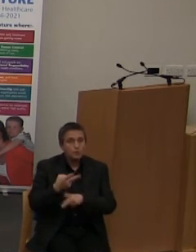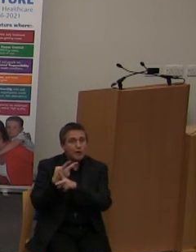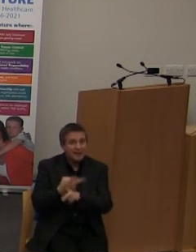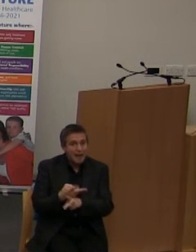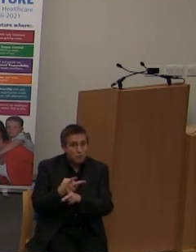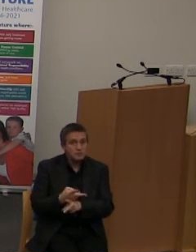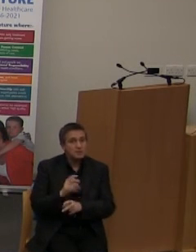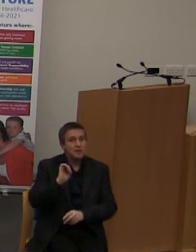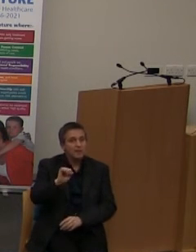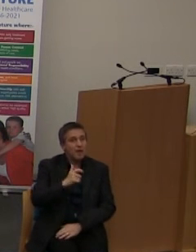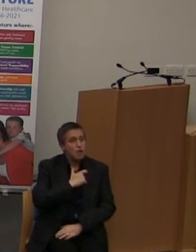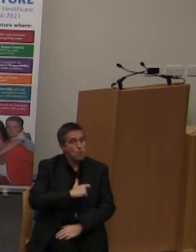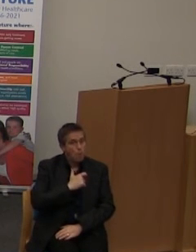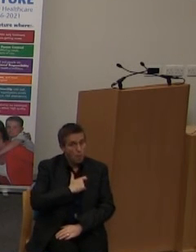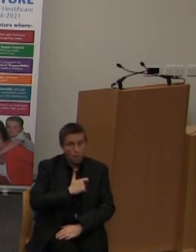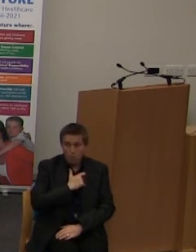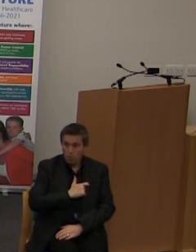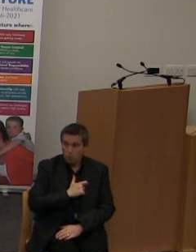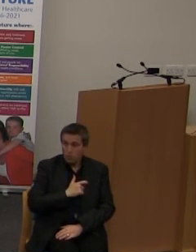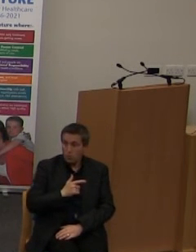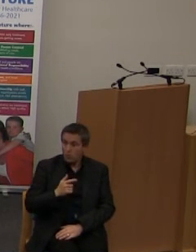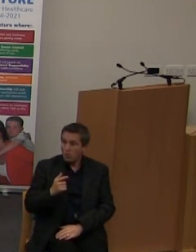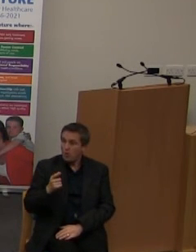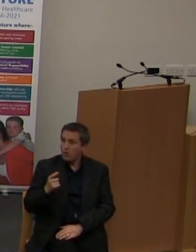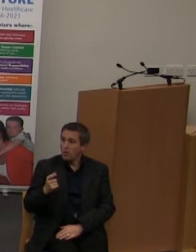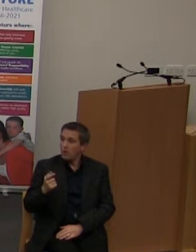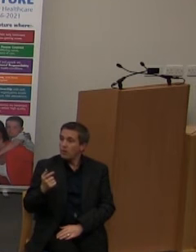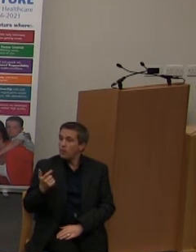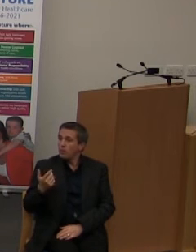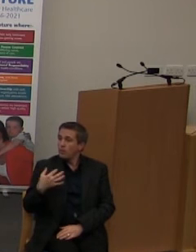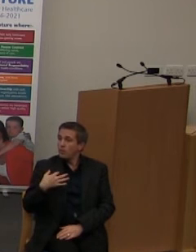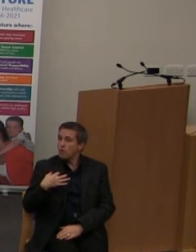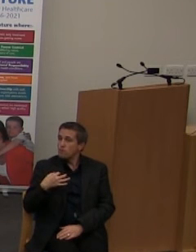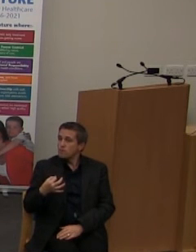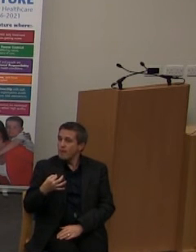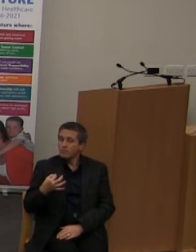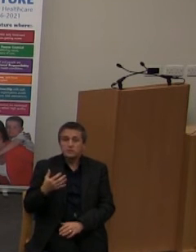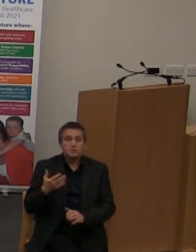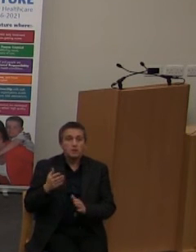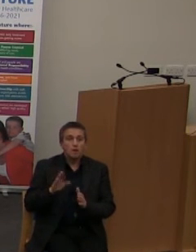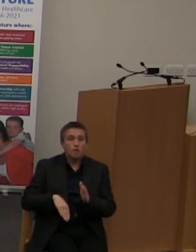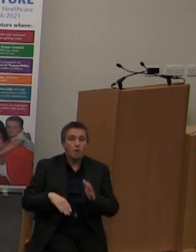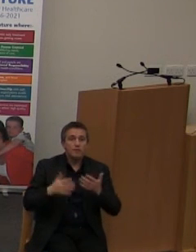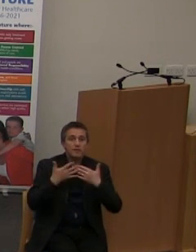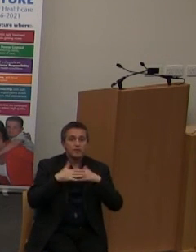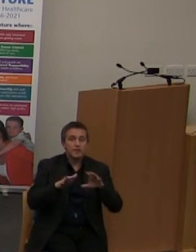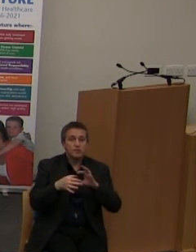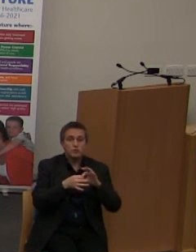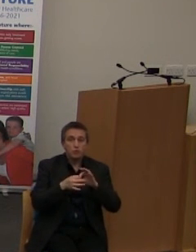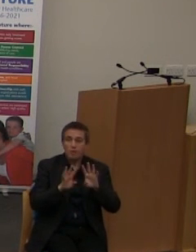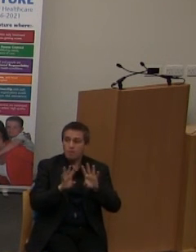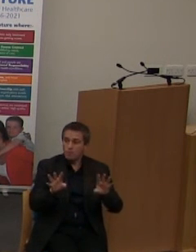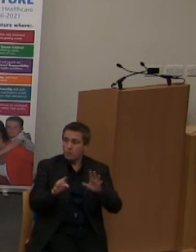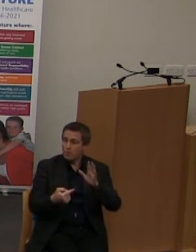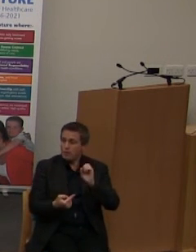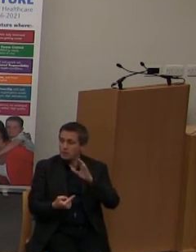at carers as well. And we have got representatives of colleagues on the integration joint boards, and the chief officers are here and